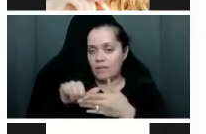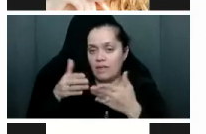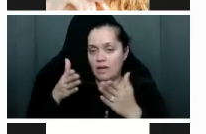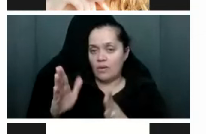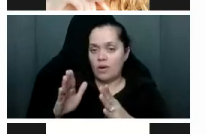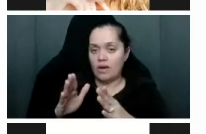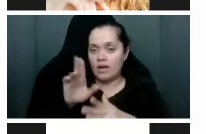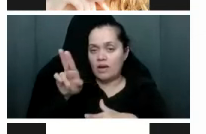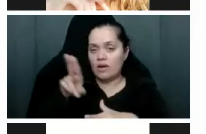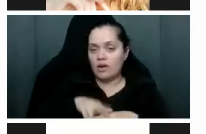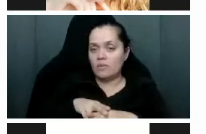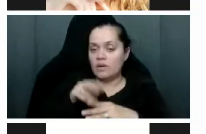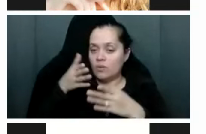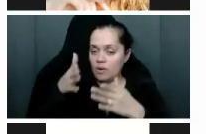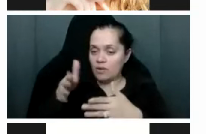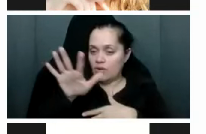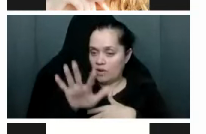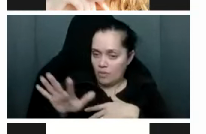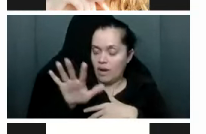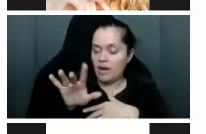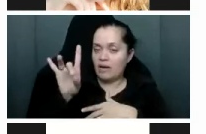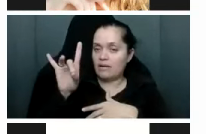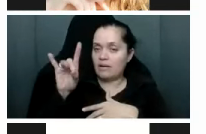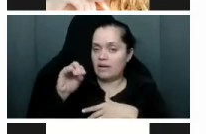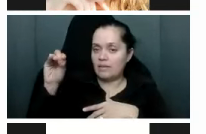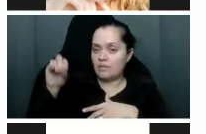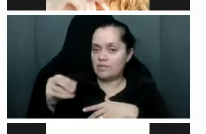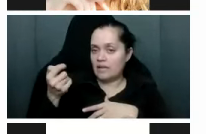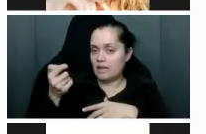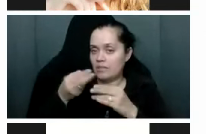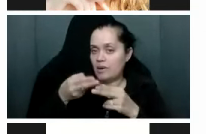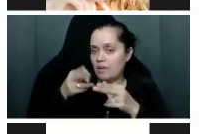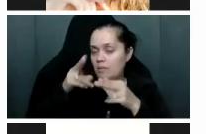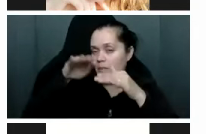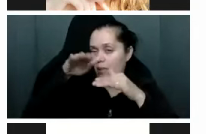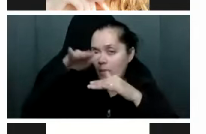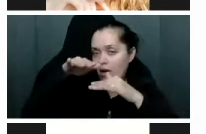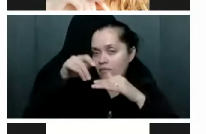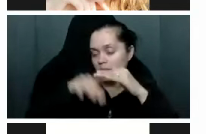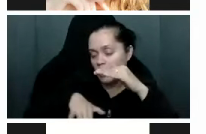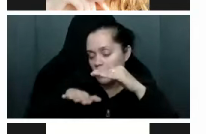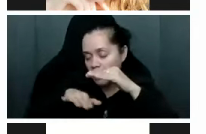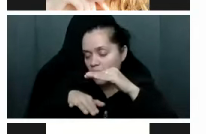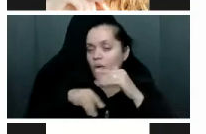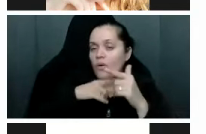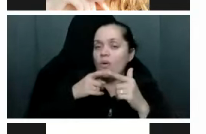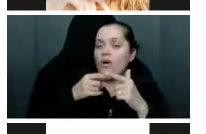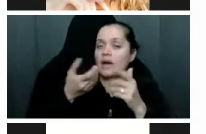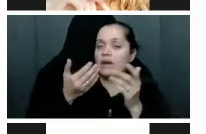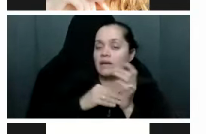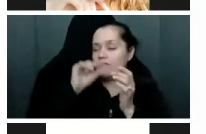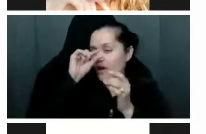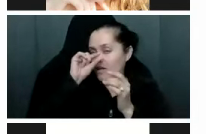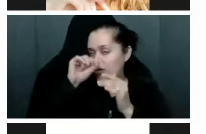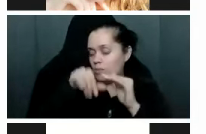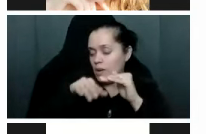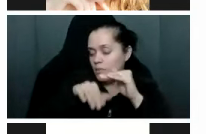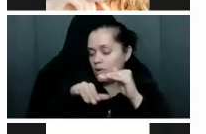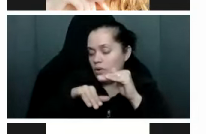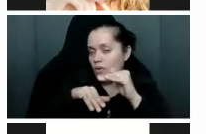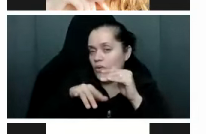Usually we're right there around 80%, a little bit above, a little bit below. And again, if we're just a little below, then